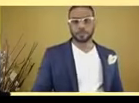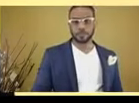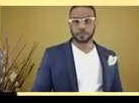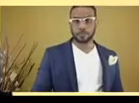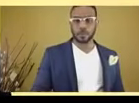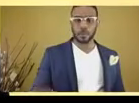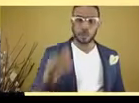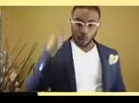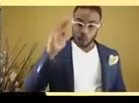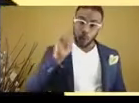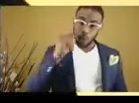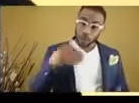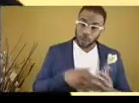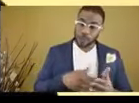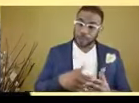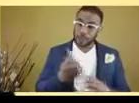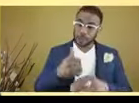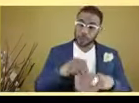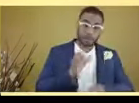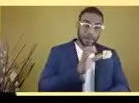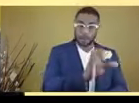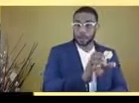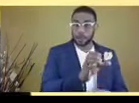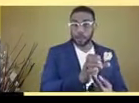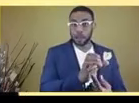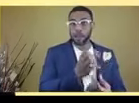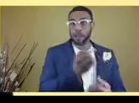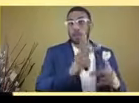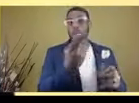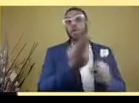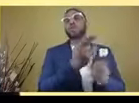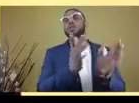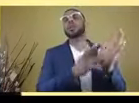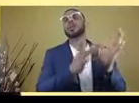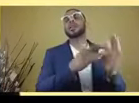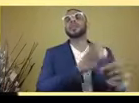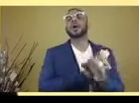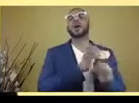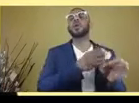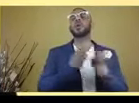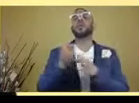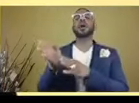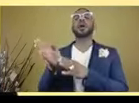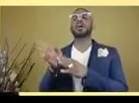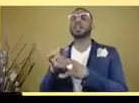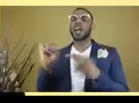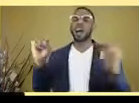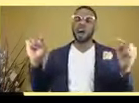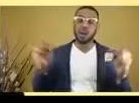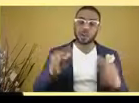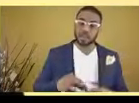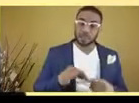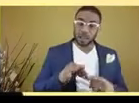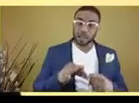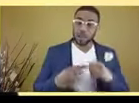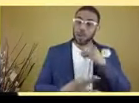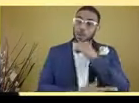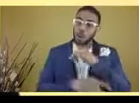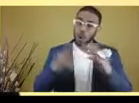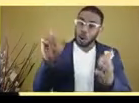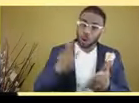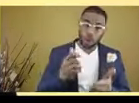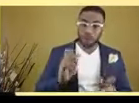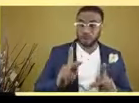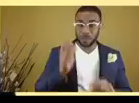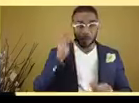that racism gets them in power, and then many people use that power in ways that hurt especially poor and low wealth people of every